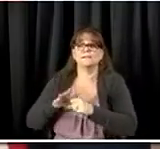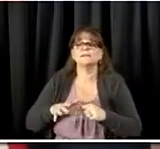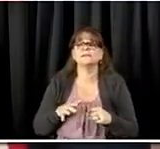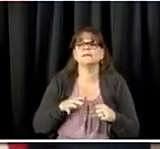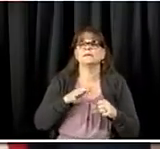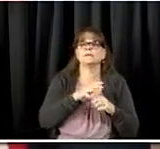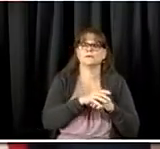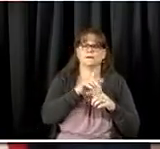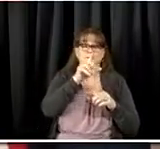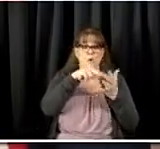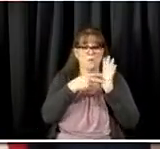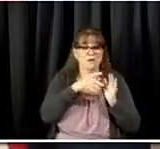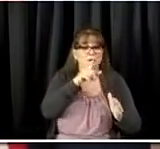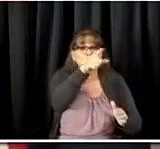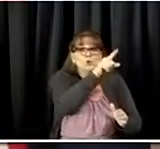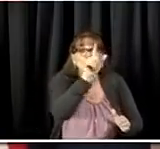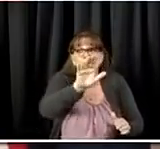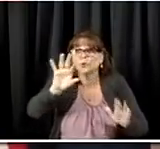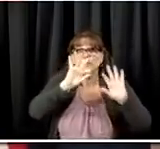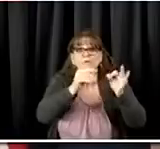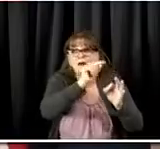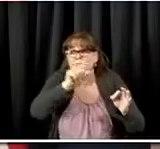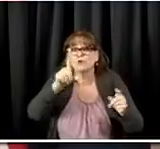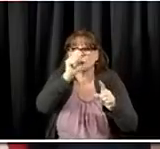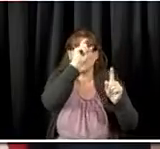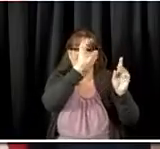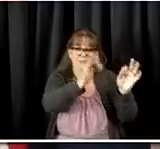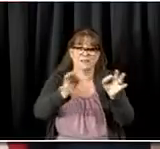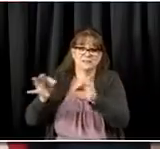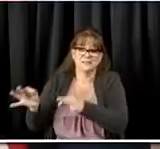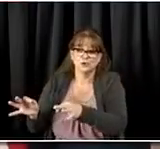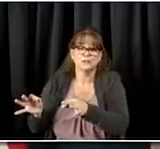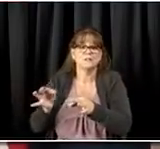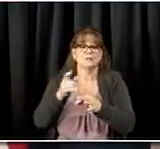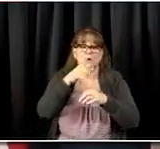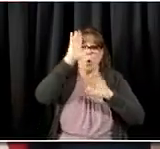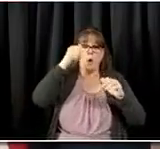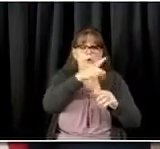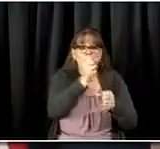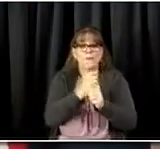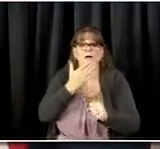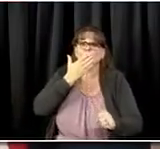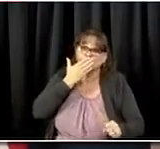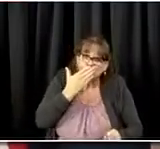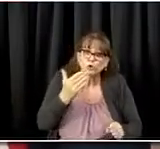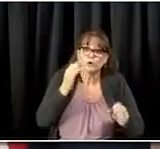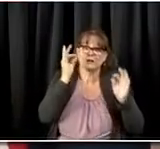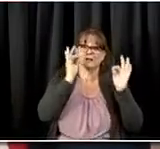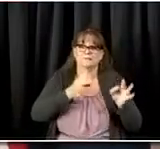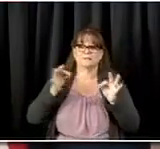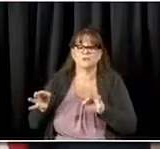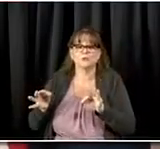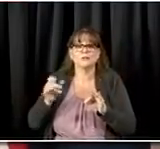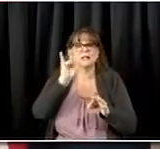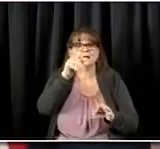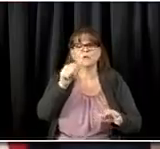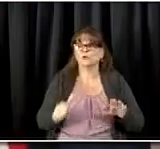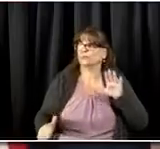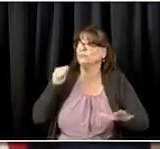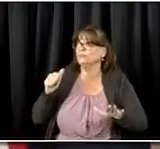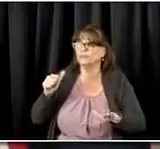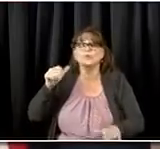I encourage you to do the same. If you choose not to, if there's 10 people,